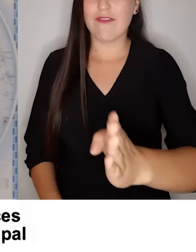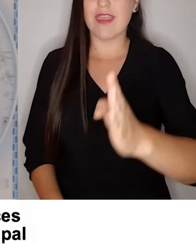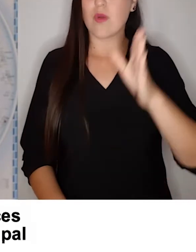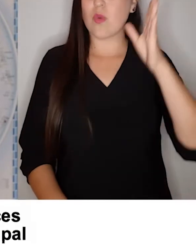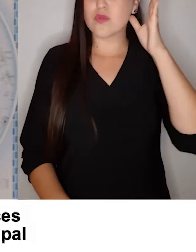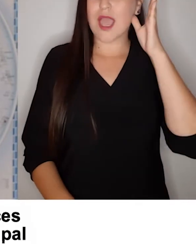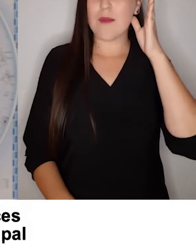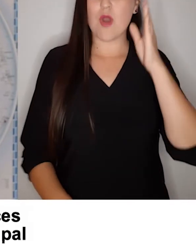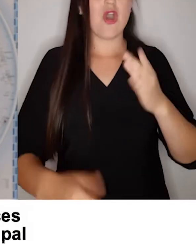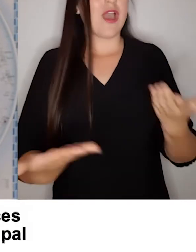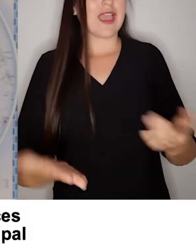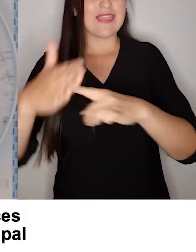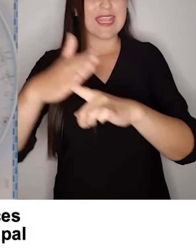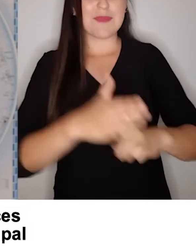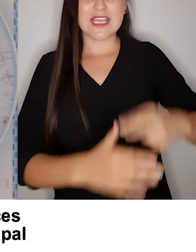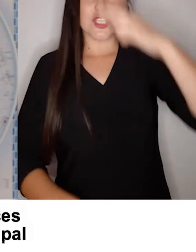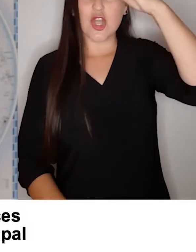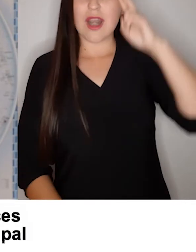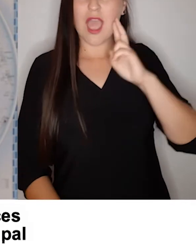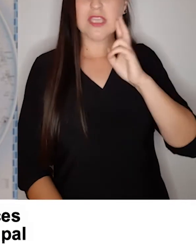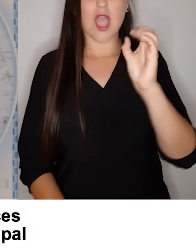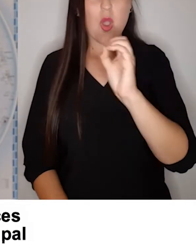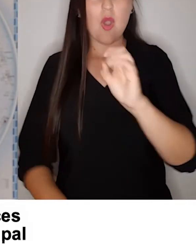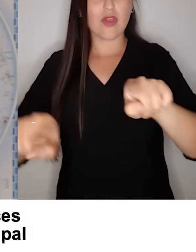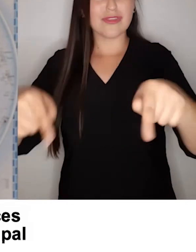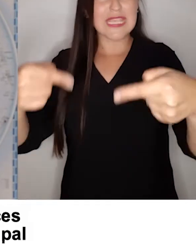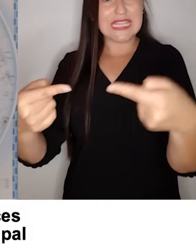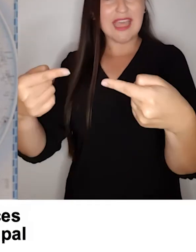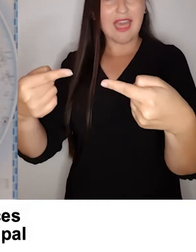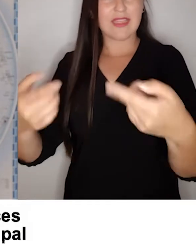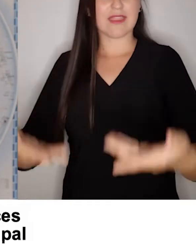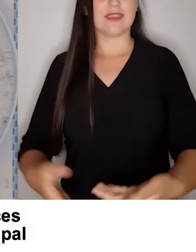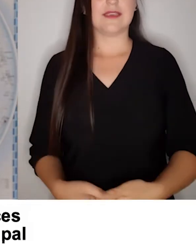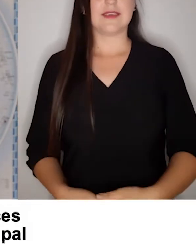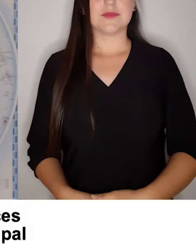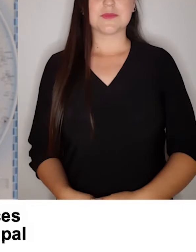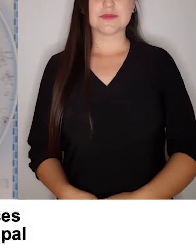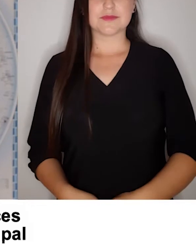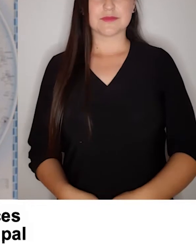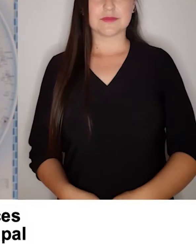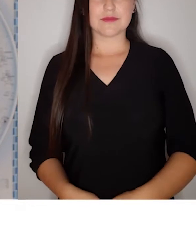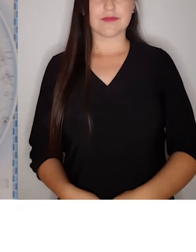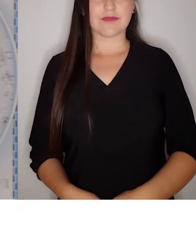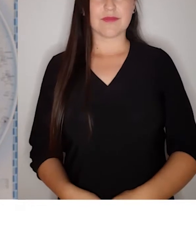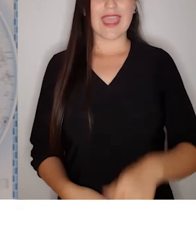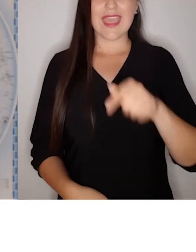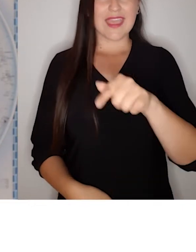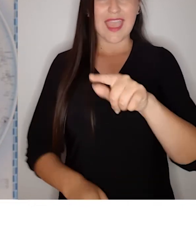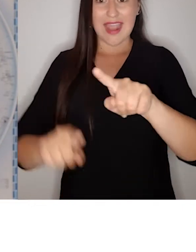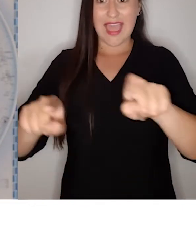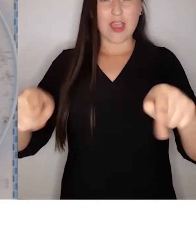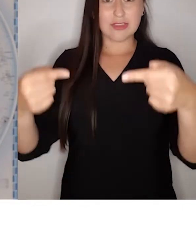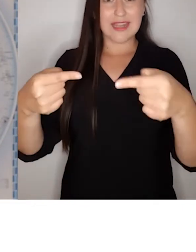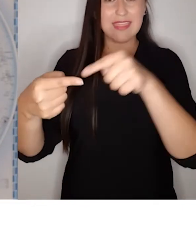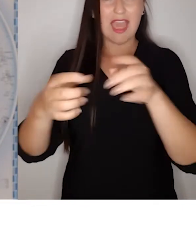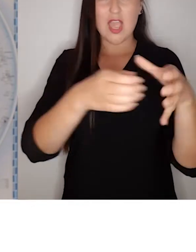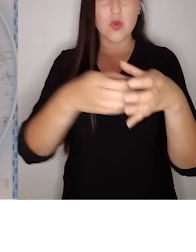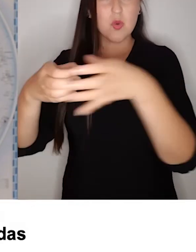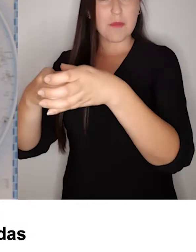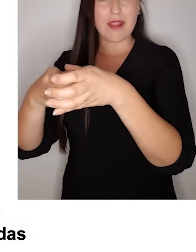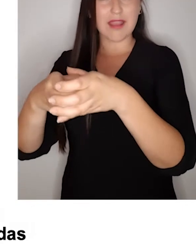We still sometimes hear that racism or other types of group hostility does not exist in everyday